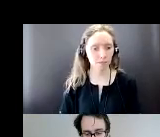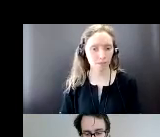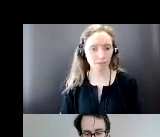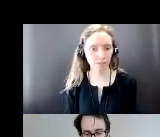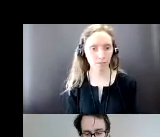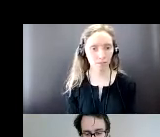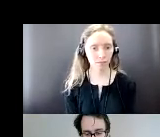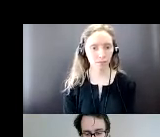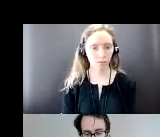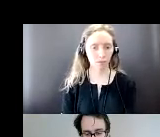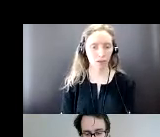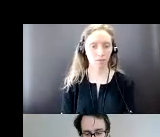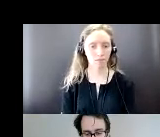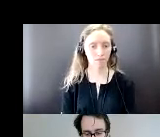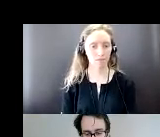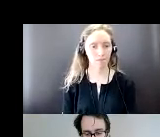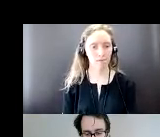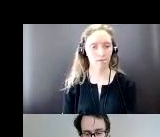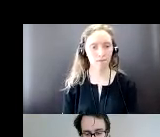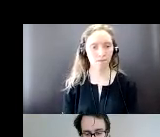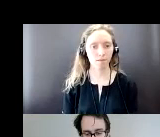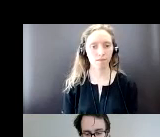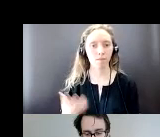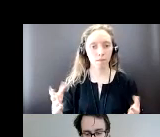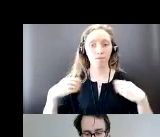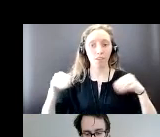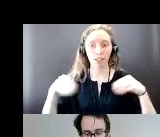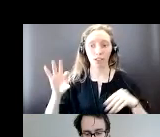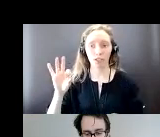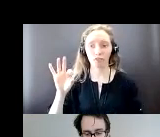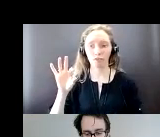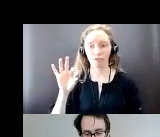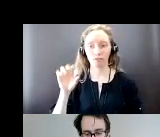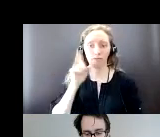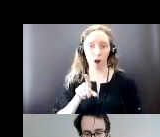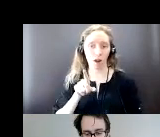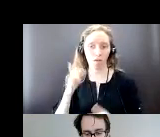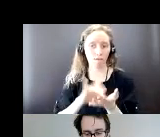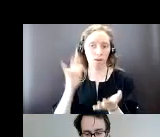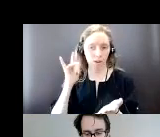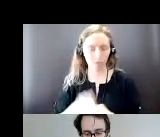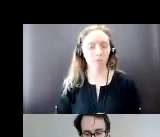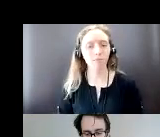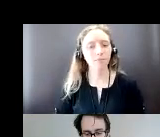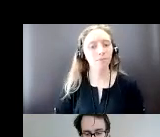So next on the list is vendor fraud. So vendor fraud is